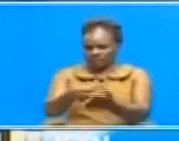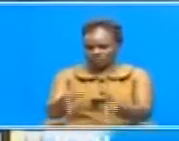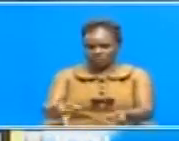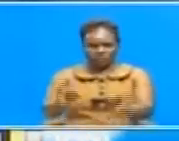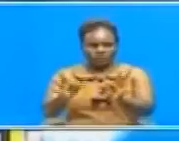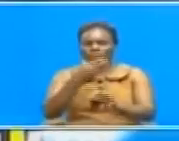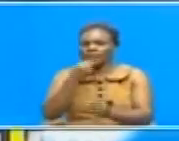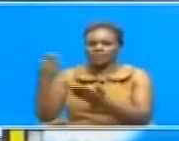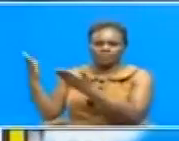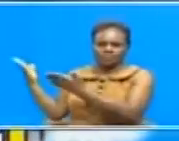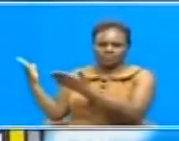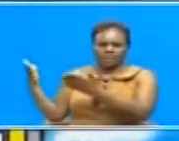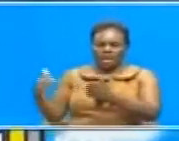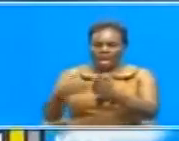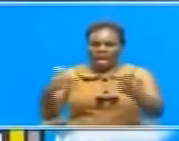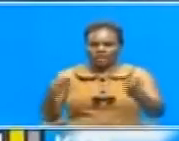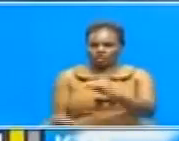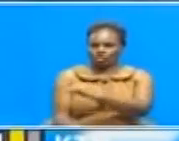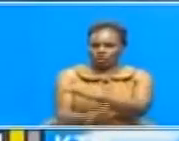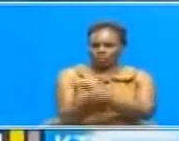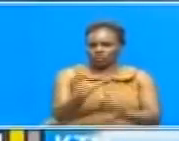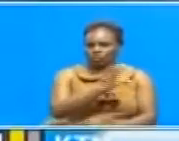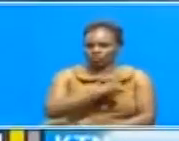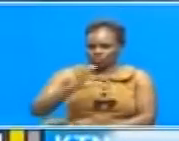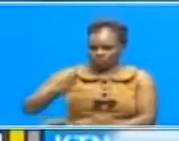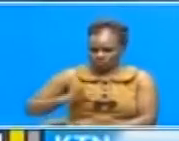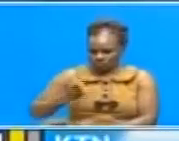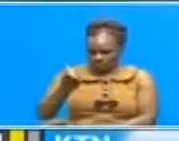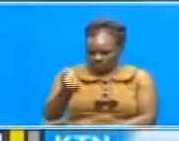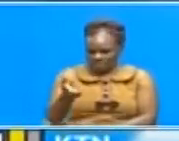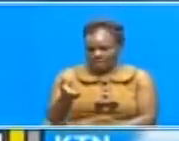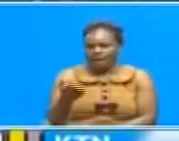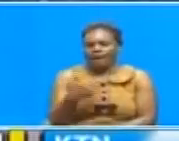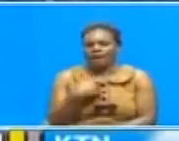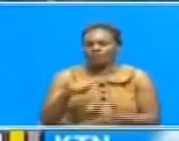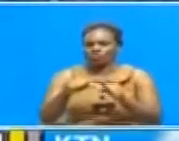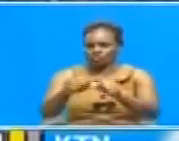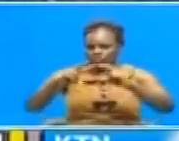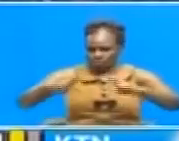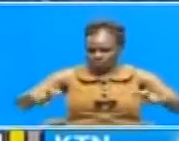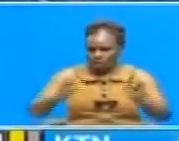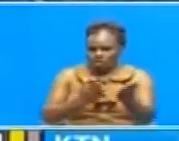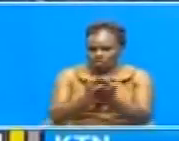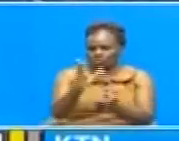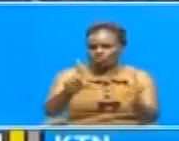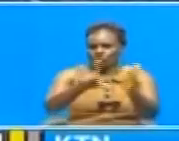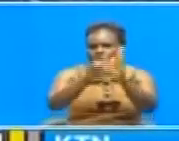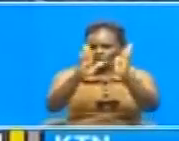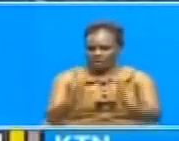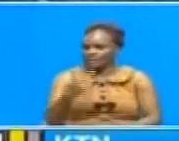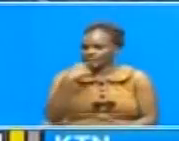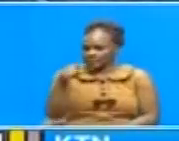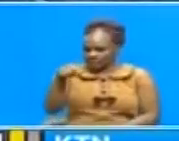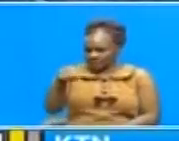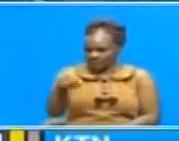Jimmy Kiamba, the Ethics and Anti-Corruption Commission was yet again at the corridors of justice. Through its lawyers, ECC argued